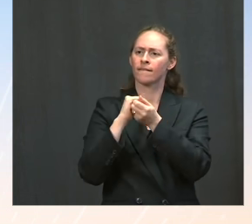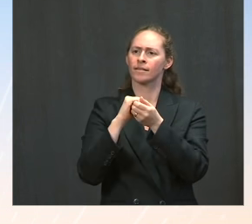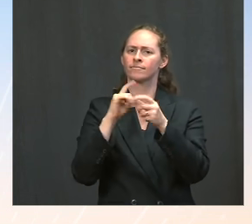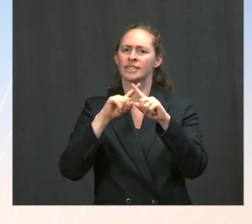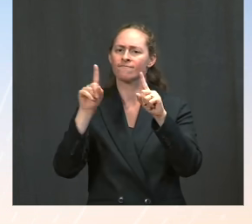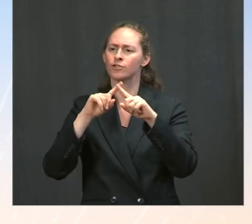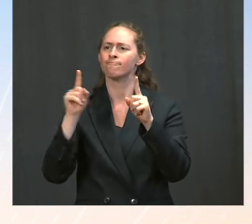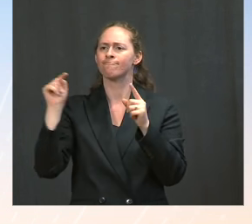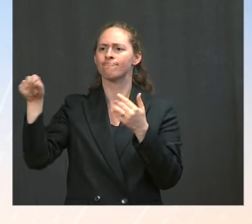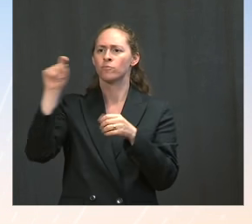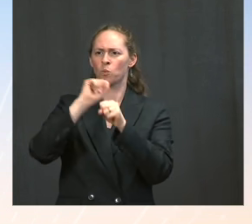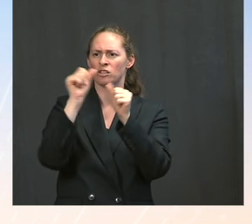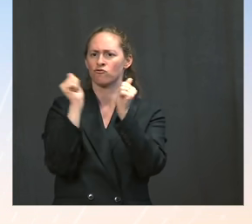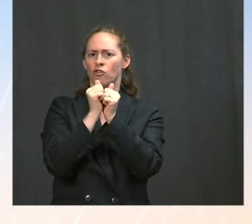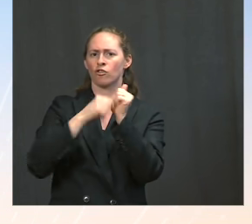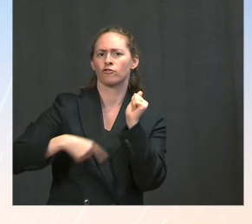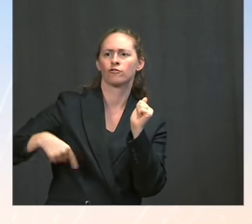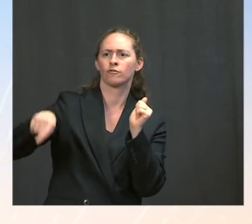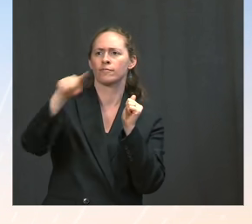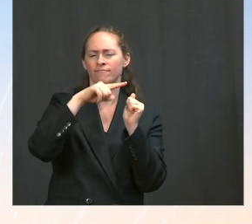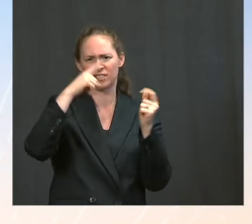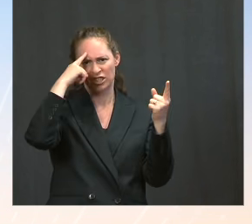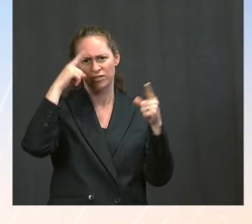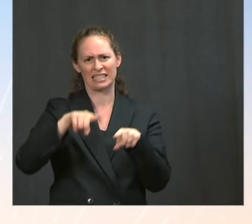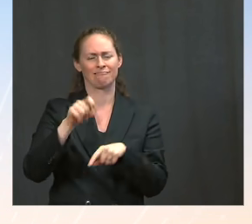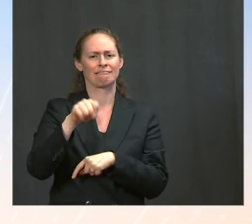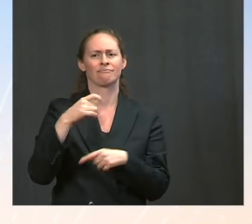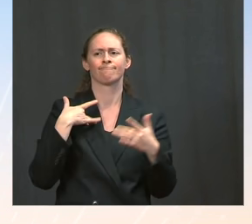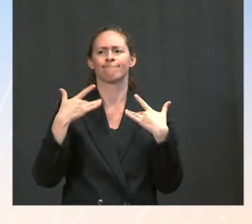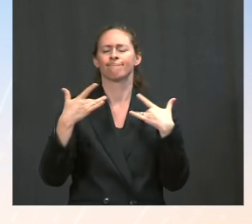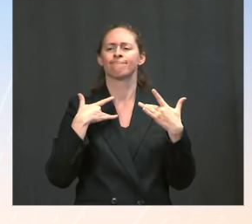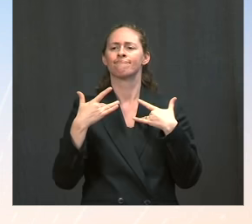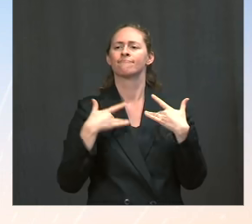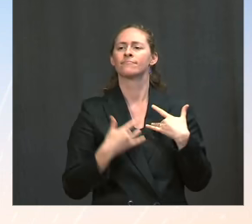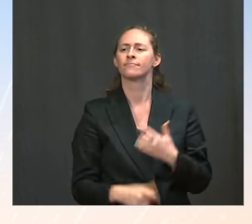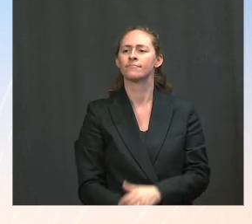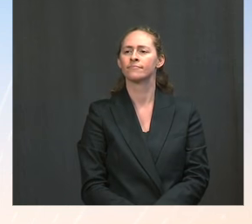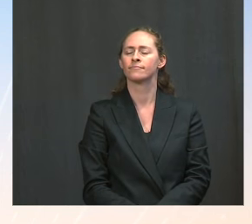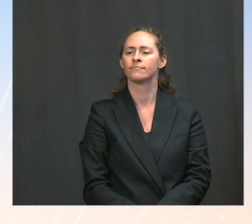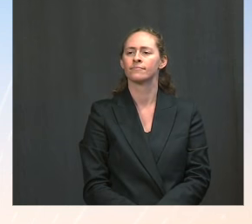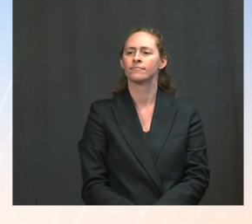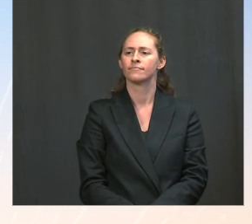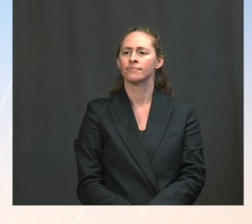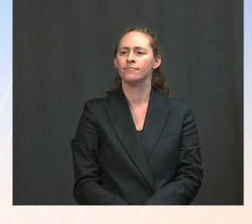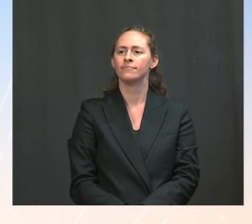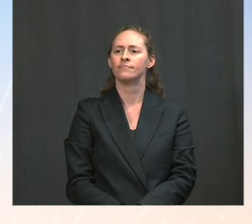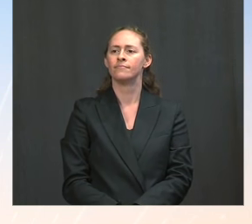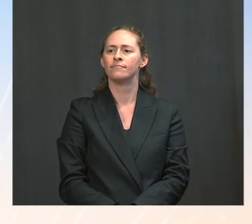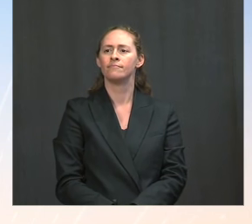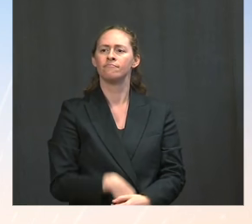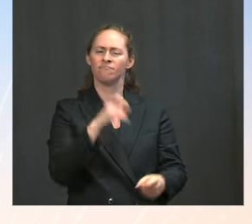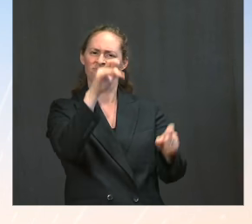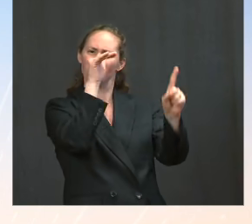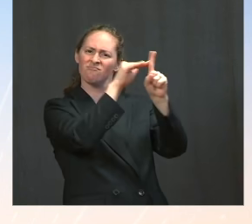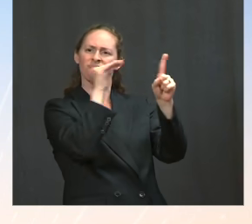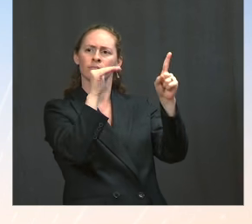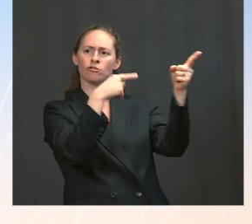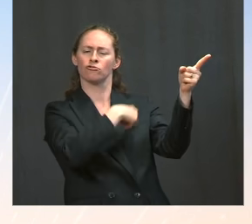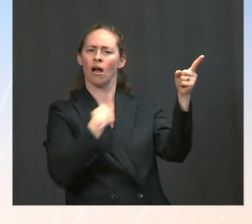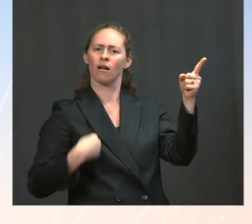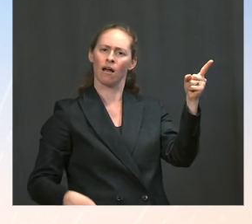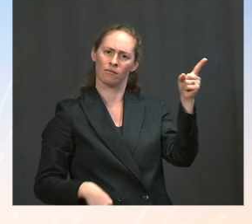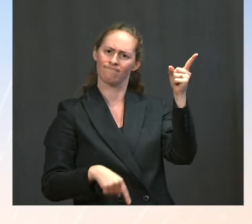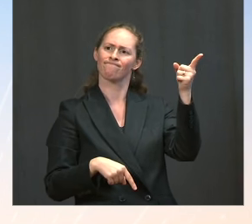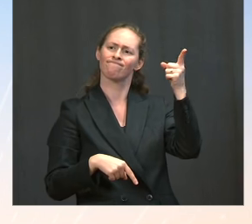community on this, partners and multilateral organizations who are also calling for and pressuring China to be engaged